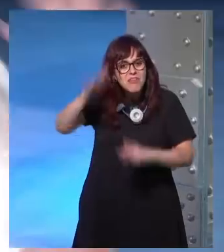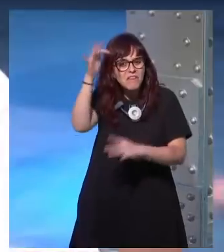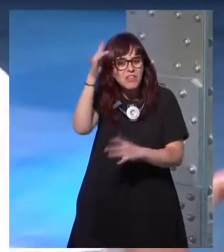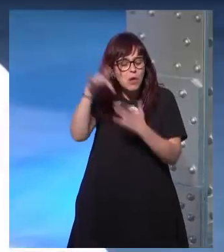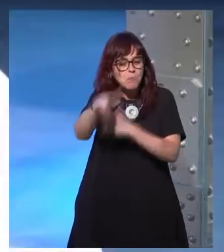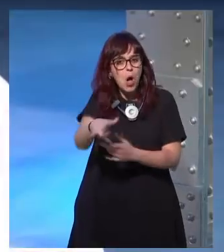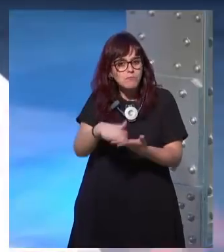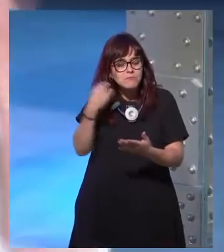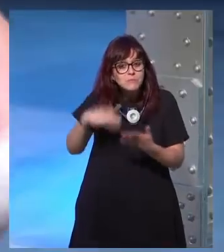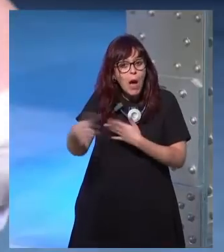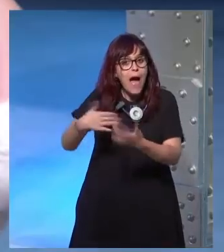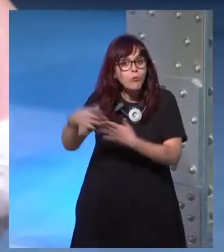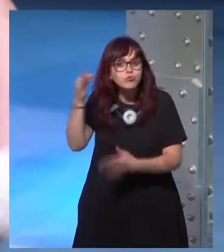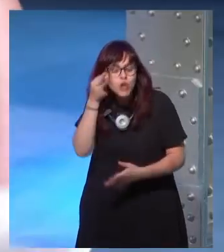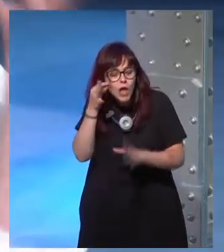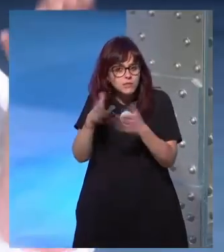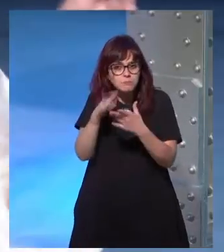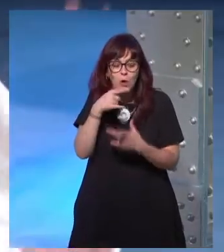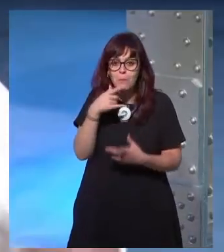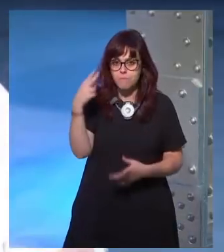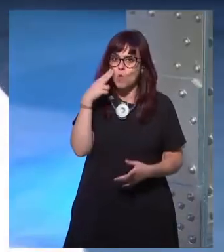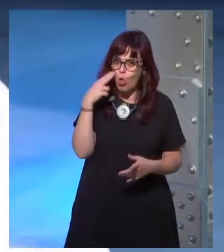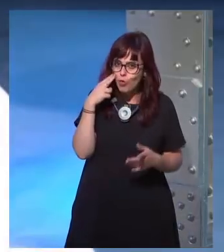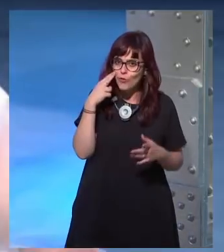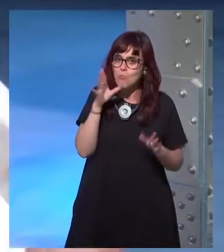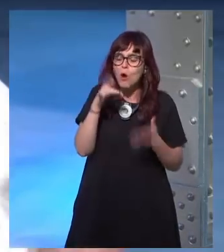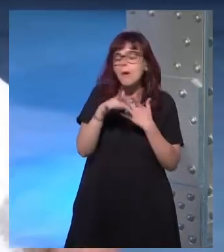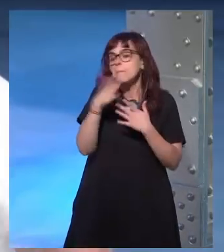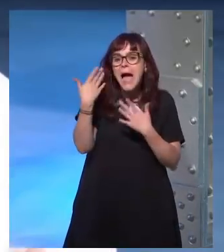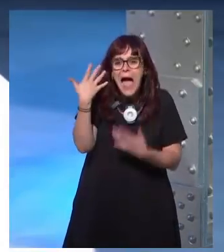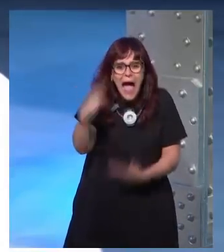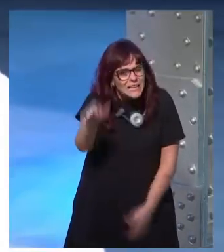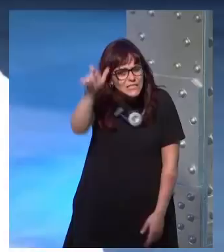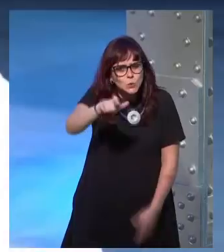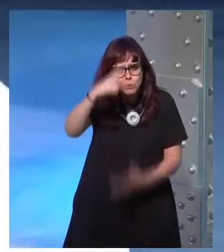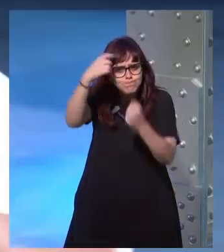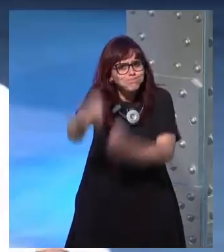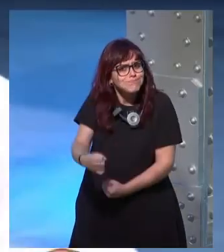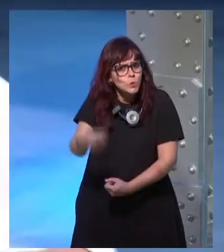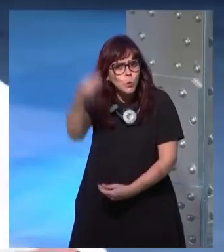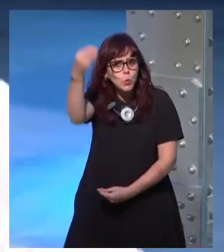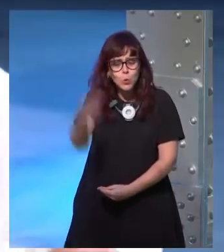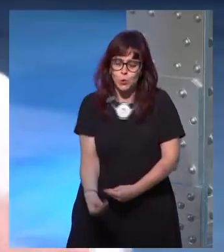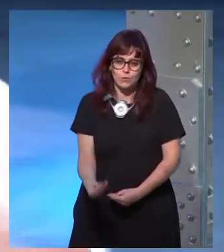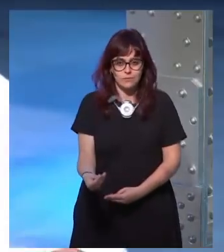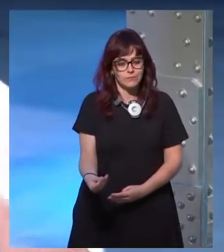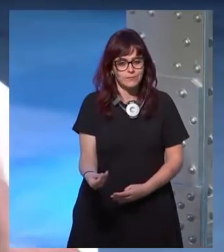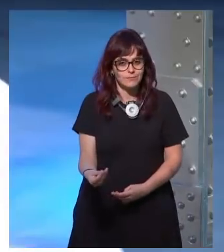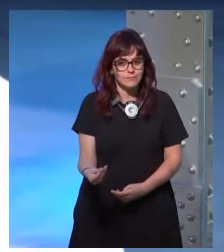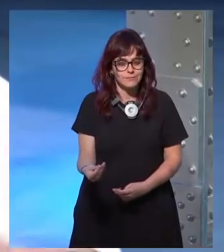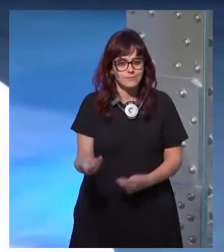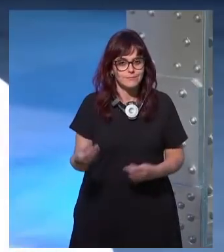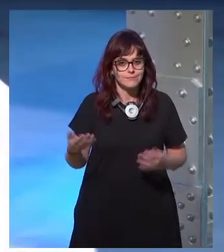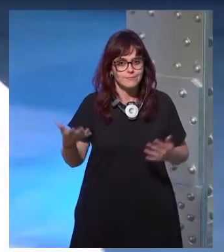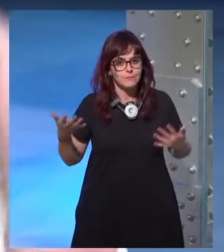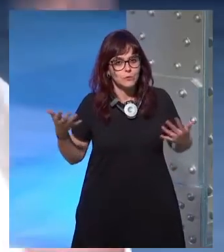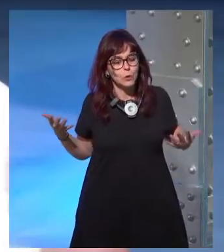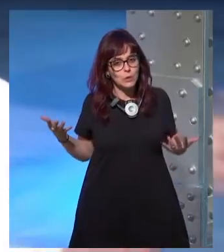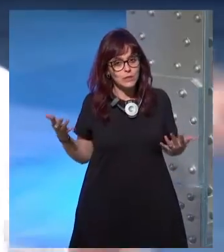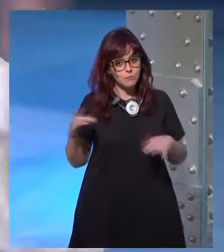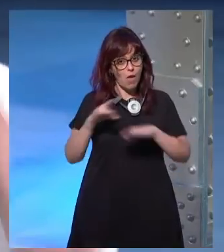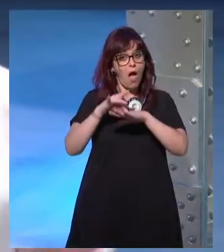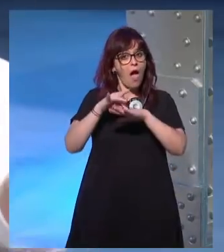these masterful people. My agent said that actually when the Hugo nominations came out, she's like, I can't believe your book wasn't on the Hugo nominations